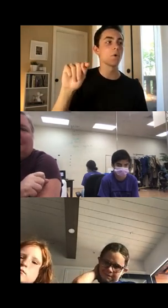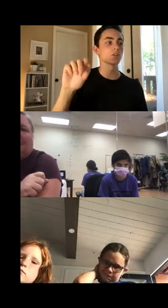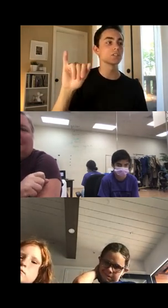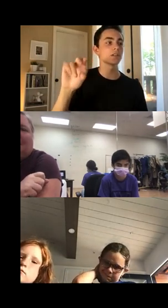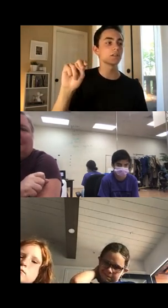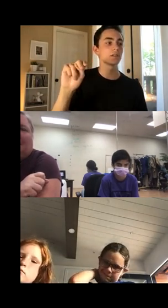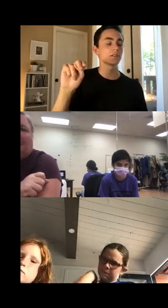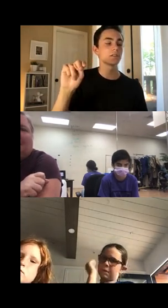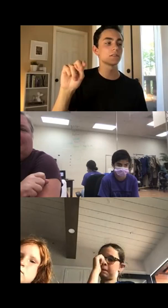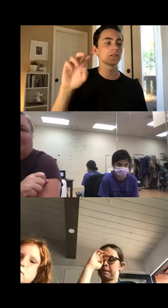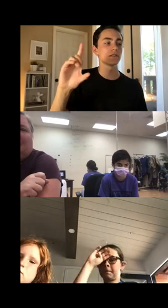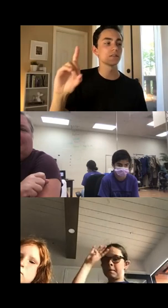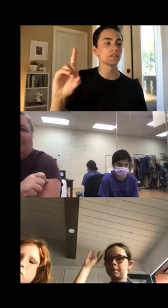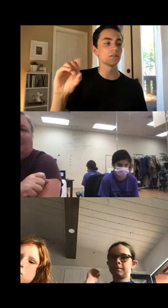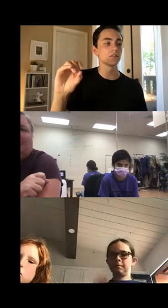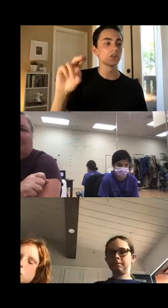Martin,